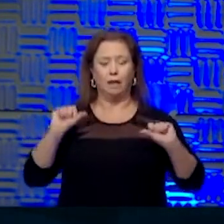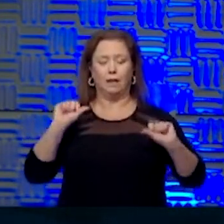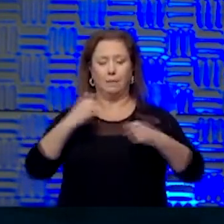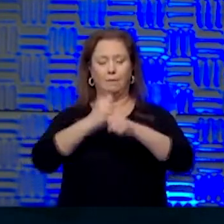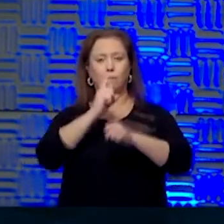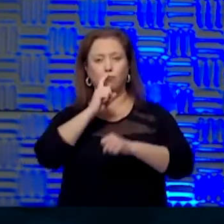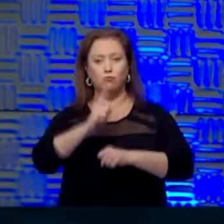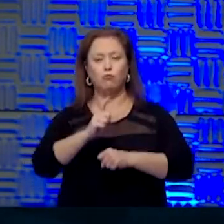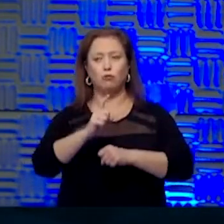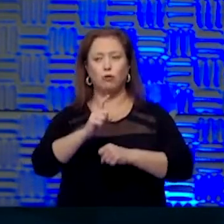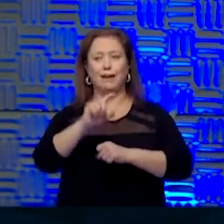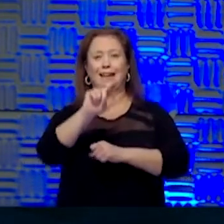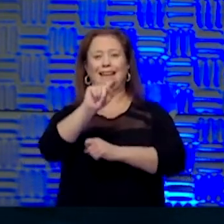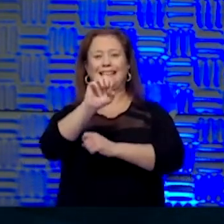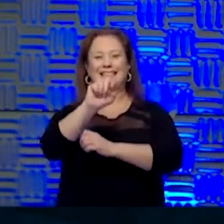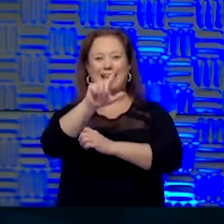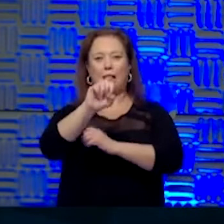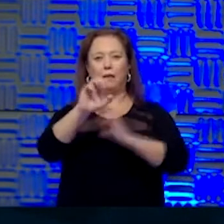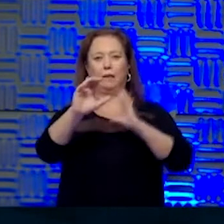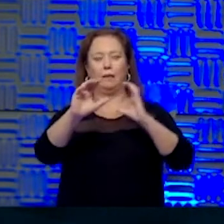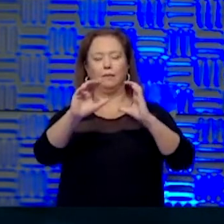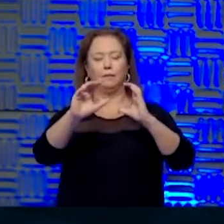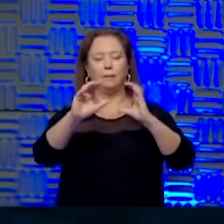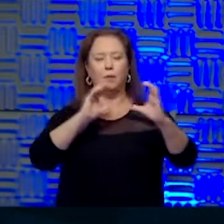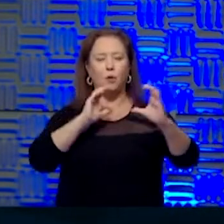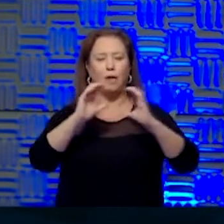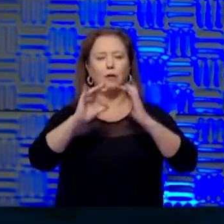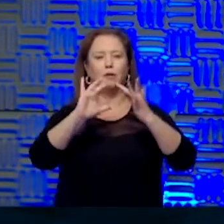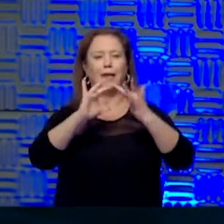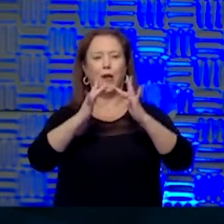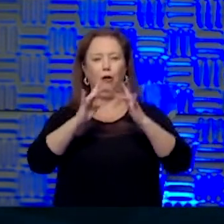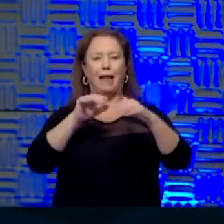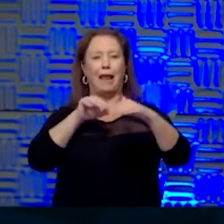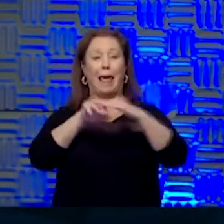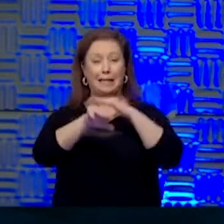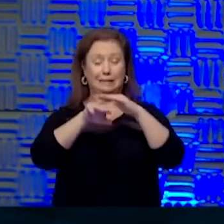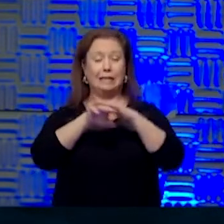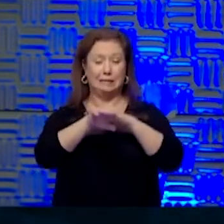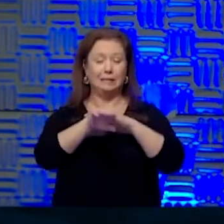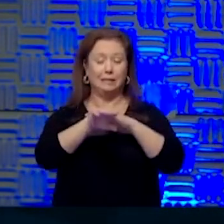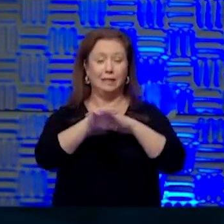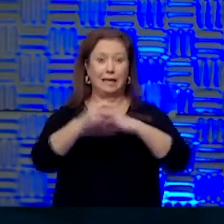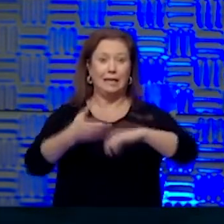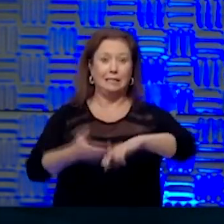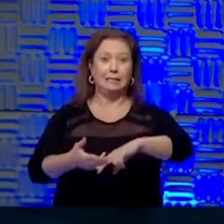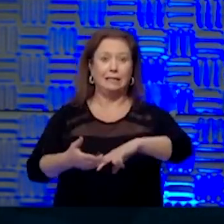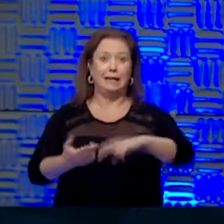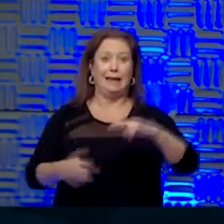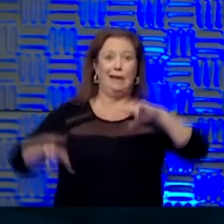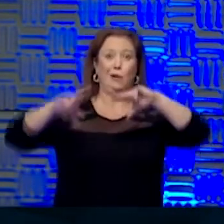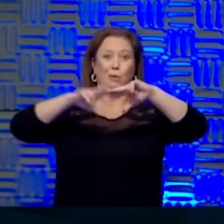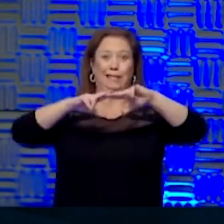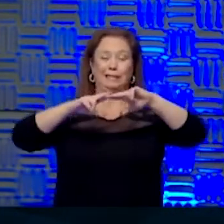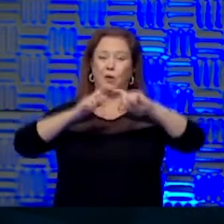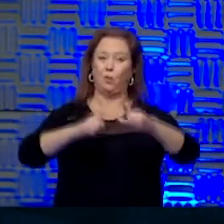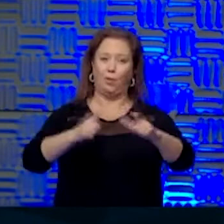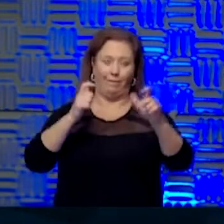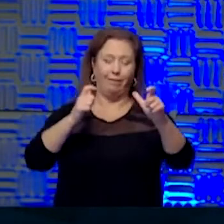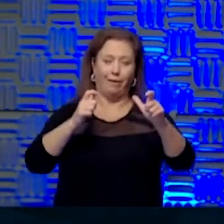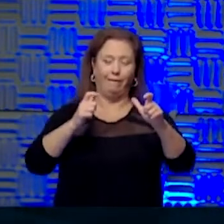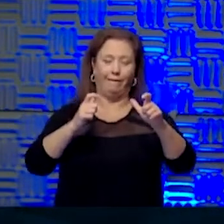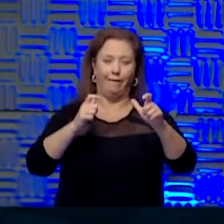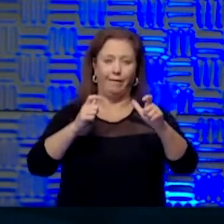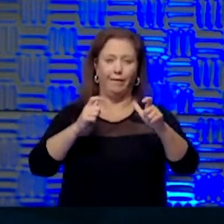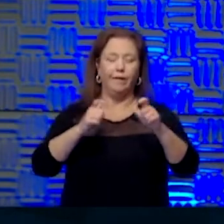that telecommunications, internet connectivity, and access is increased quickly. And it does